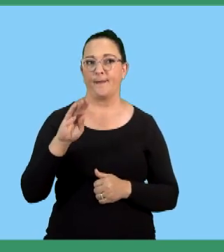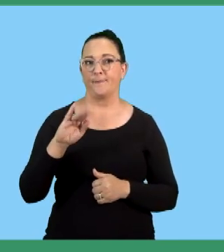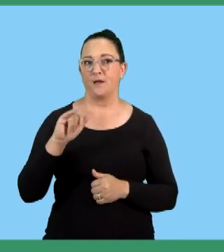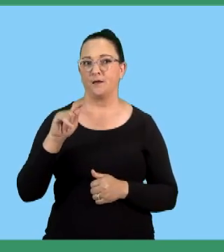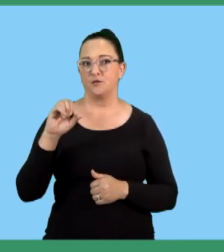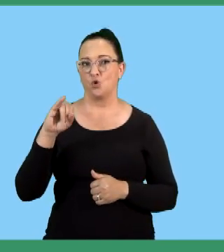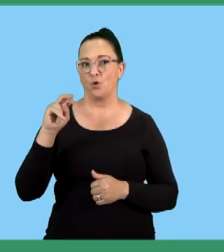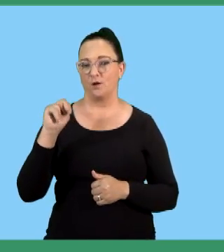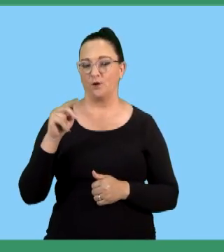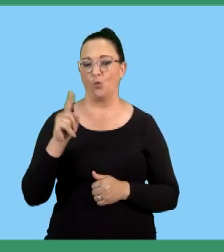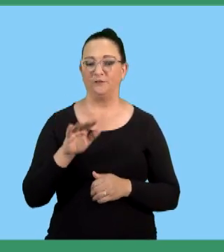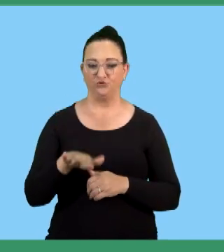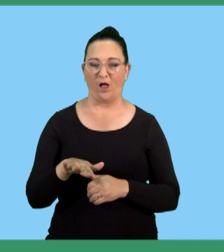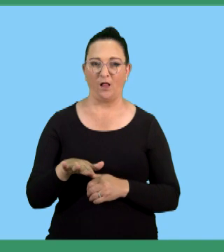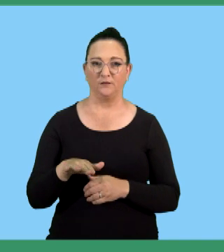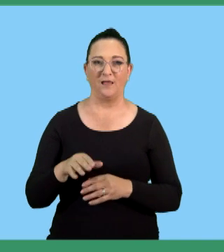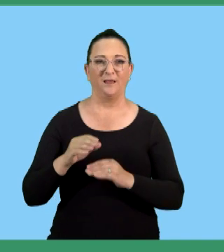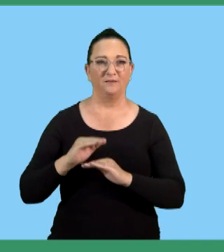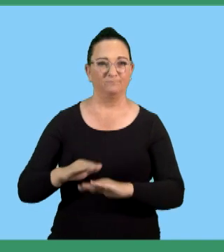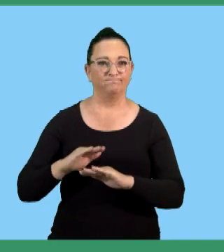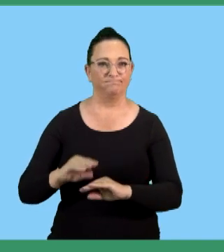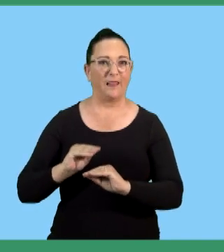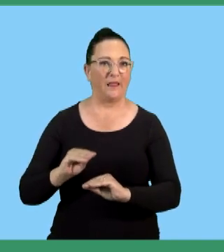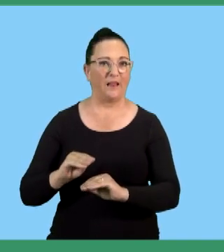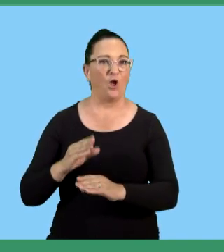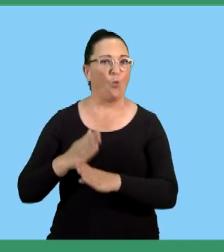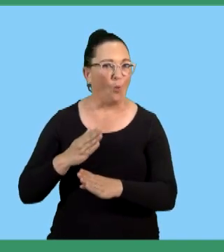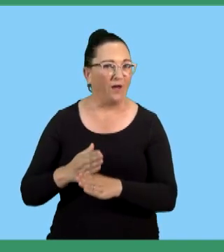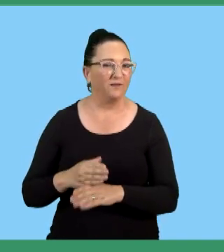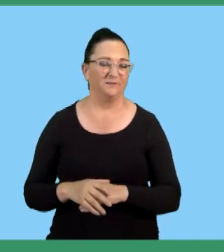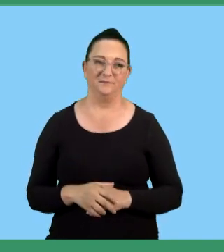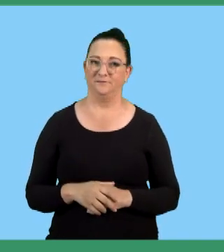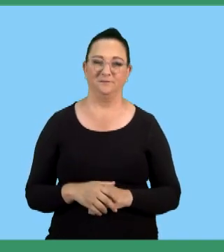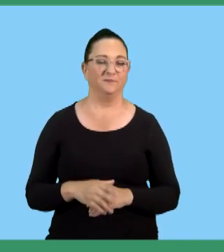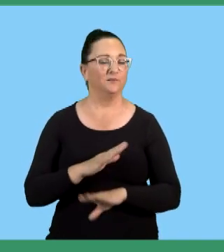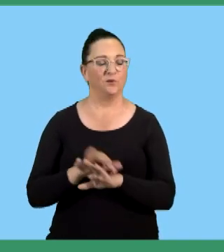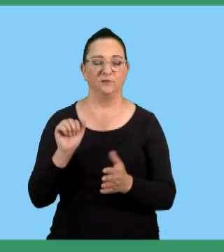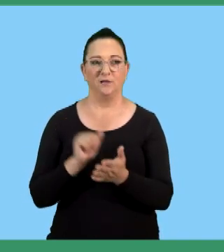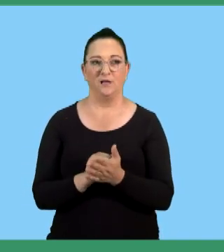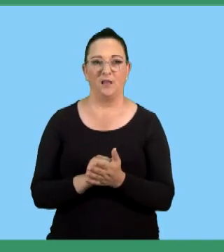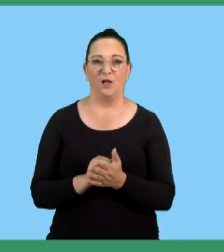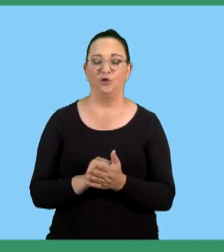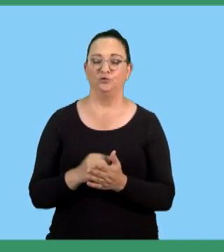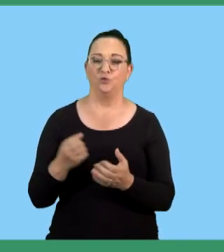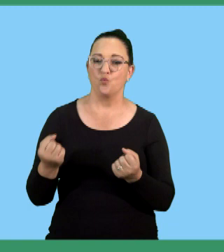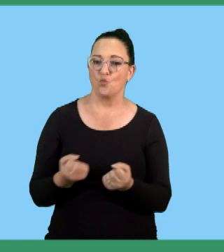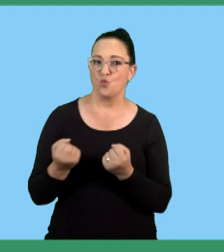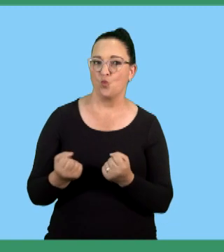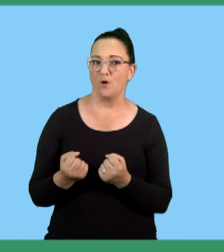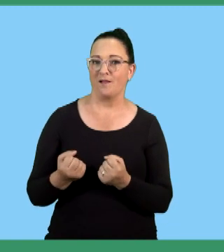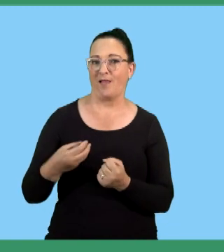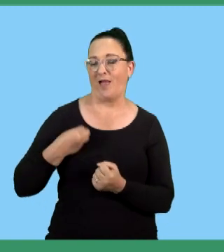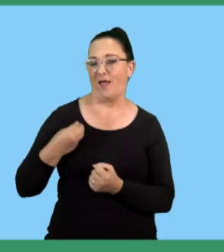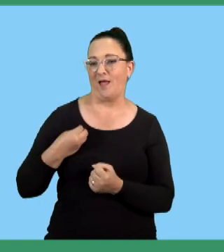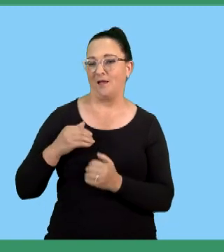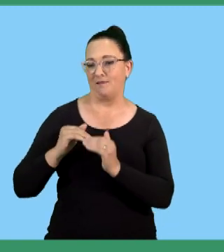or prohibition, which is child labor. Right, what does that mean? It is illegal to employ a child that is younger than